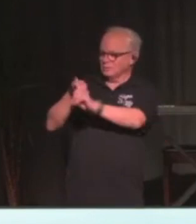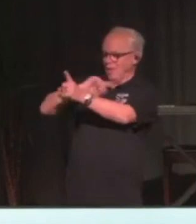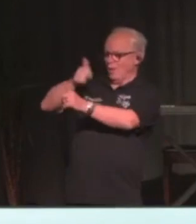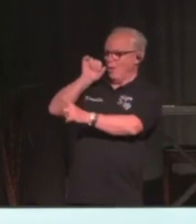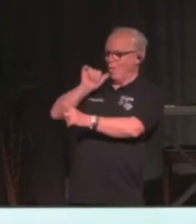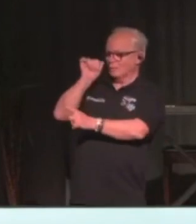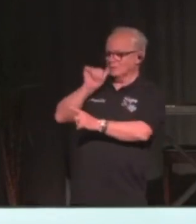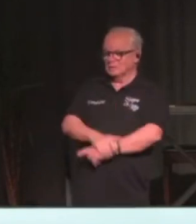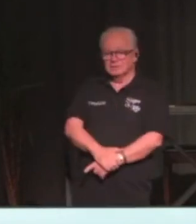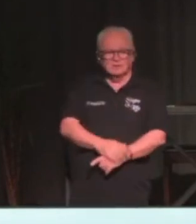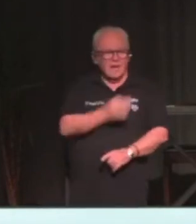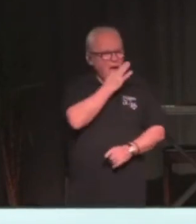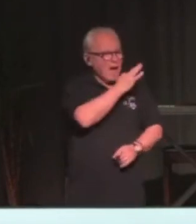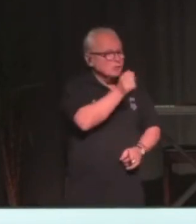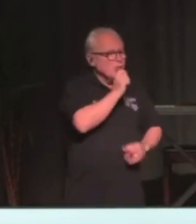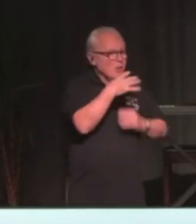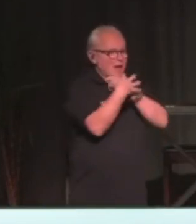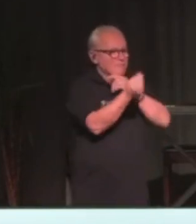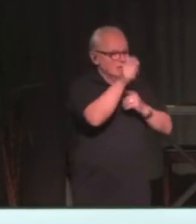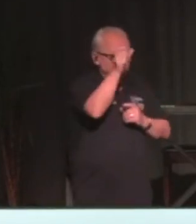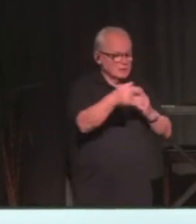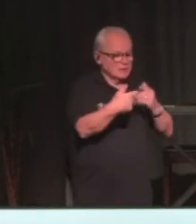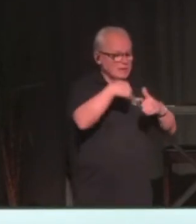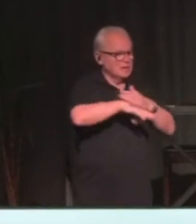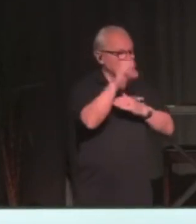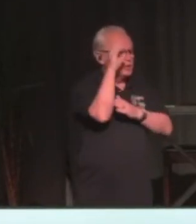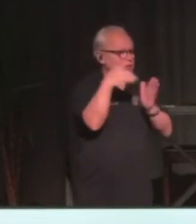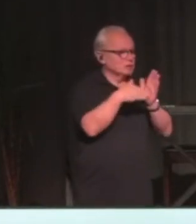Right, anybody invite somebody to church today?